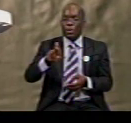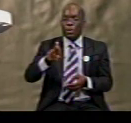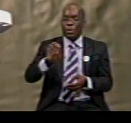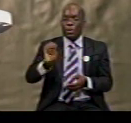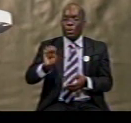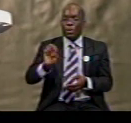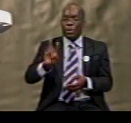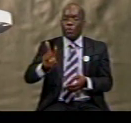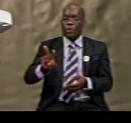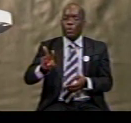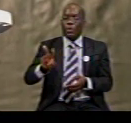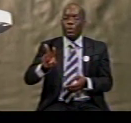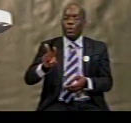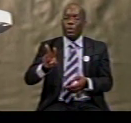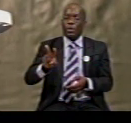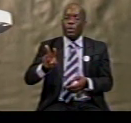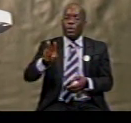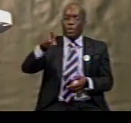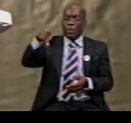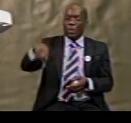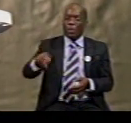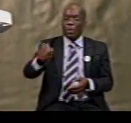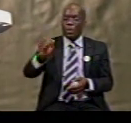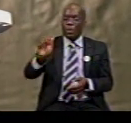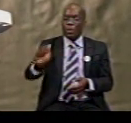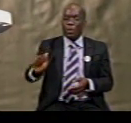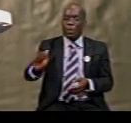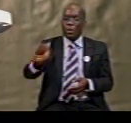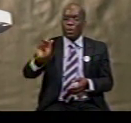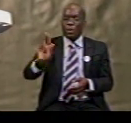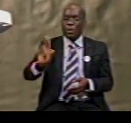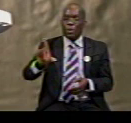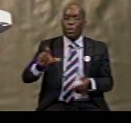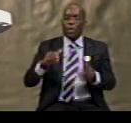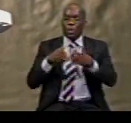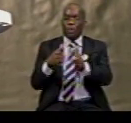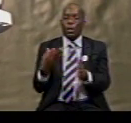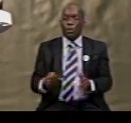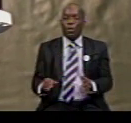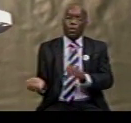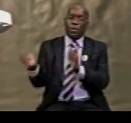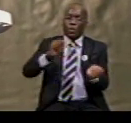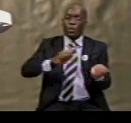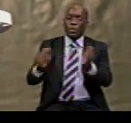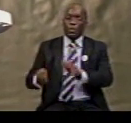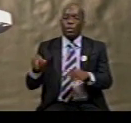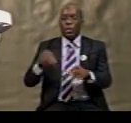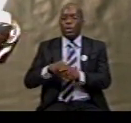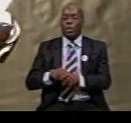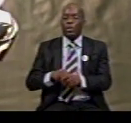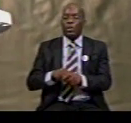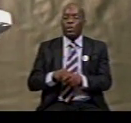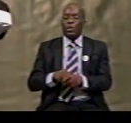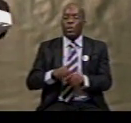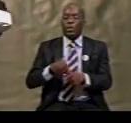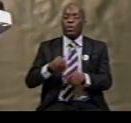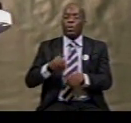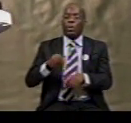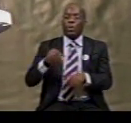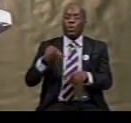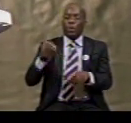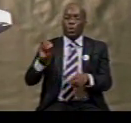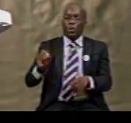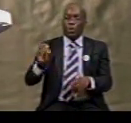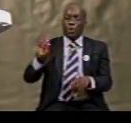Baptist in Osun. You are all welcome. Another man of God that I will fail us to begin to mention